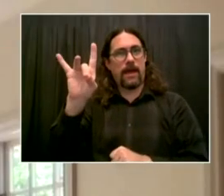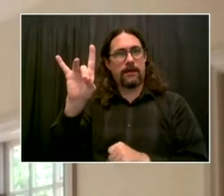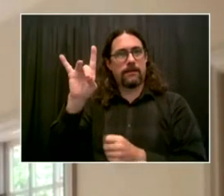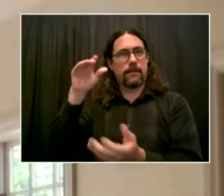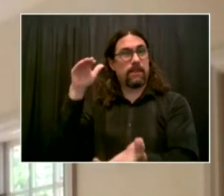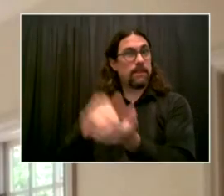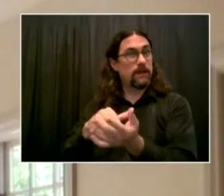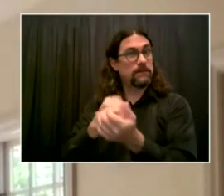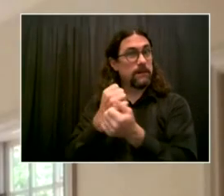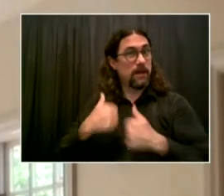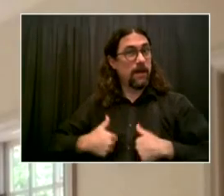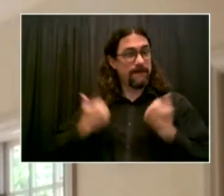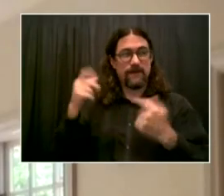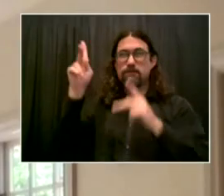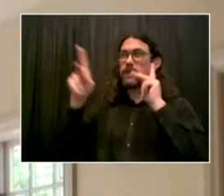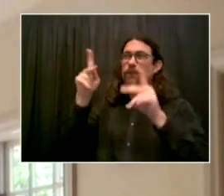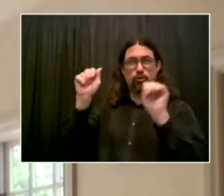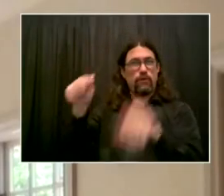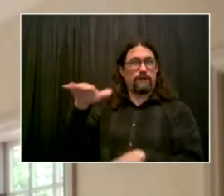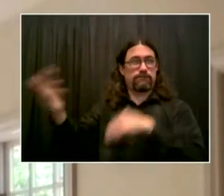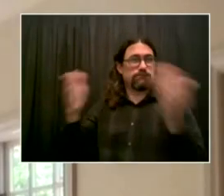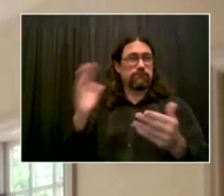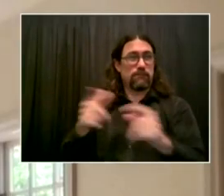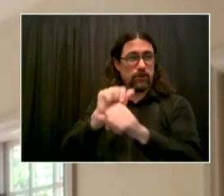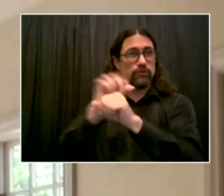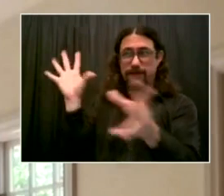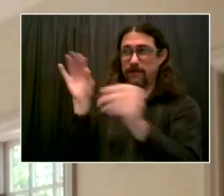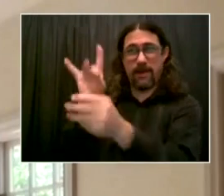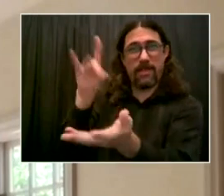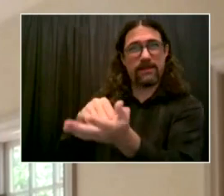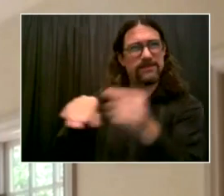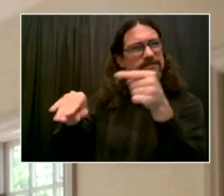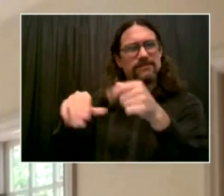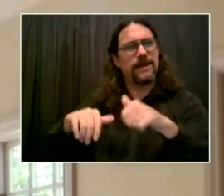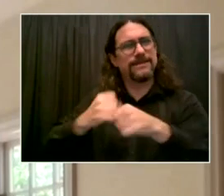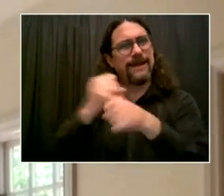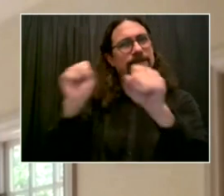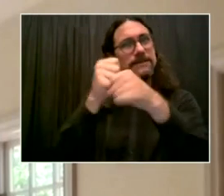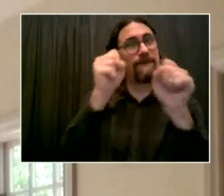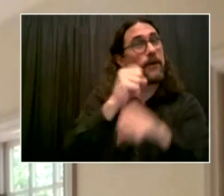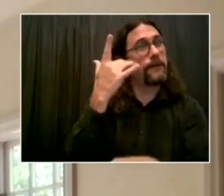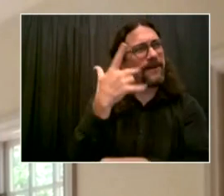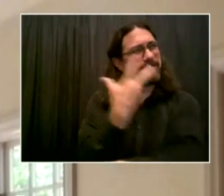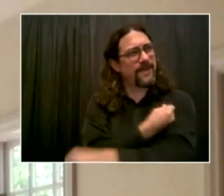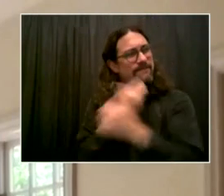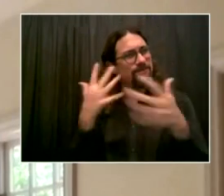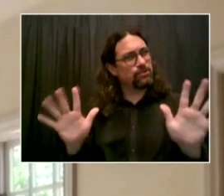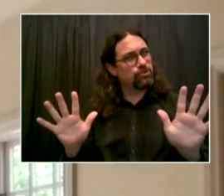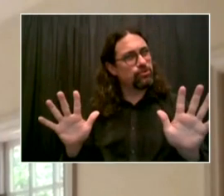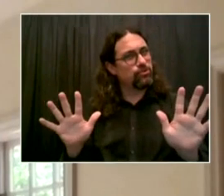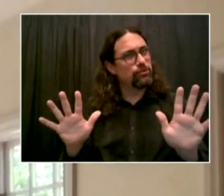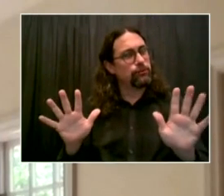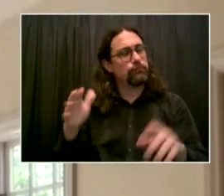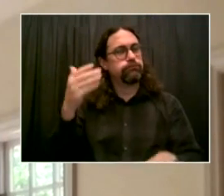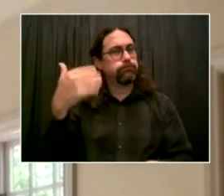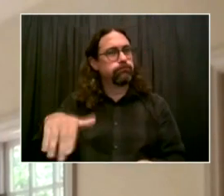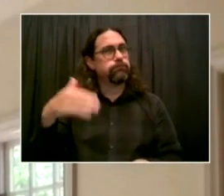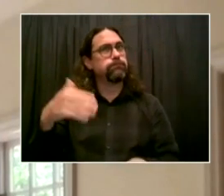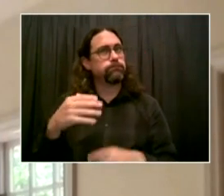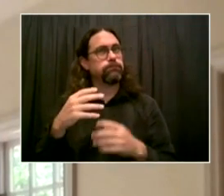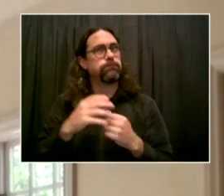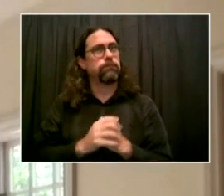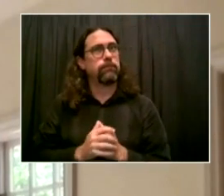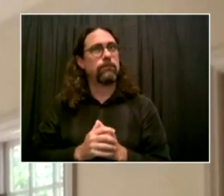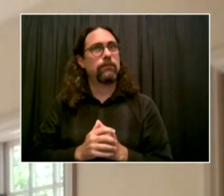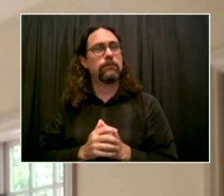particularly noteworthy given the emergence of more transmissible variants, including the Delta variant. Our study underscores that the